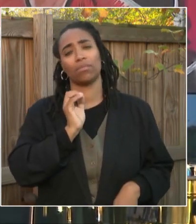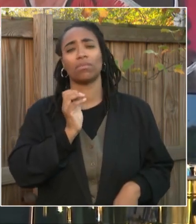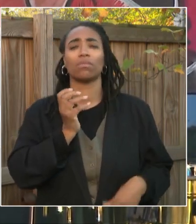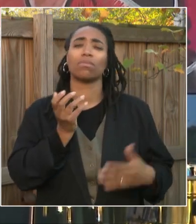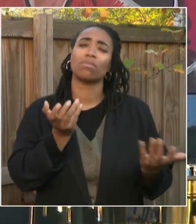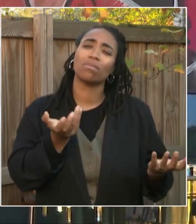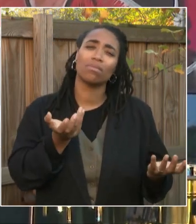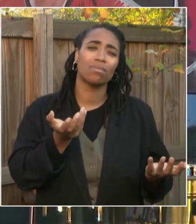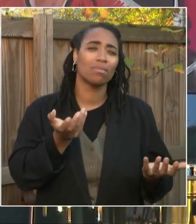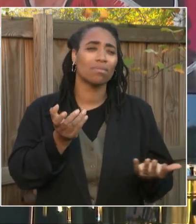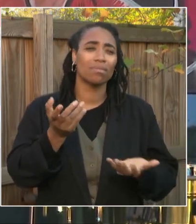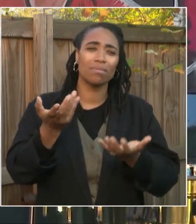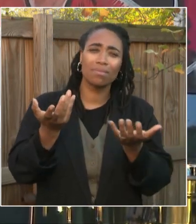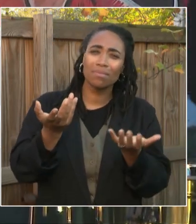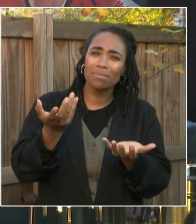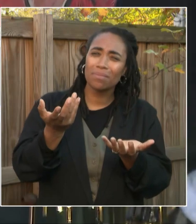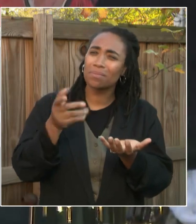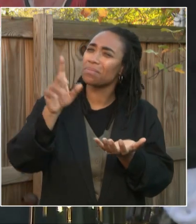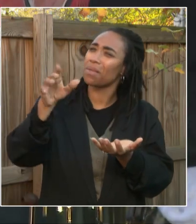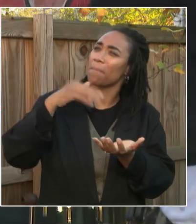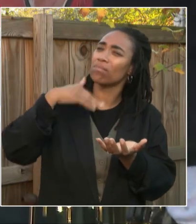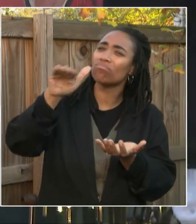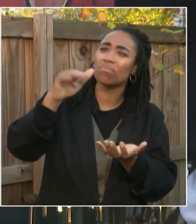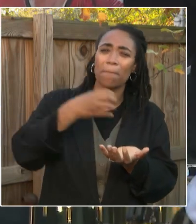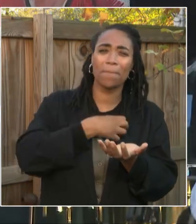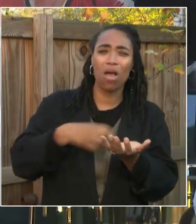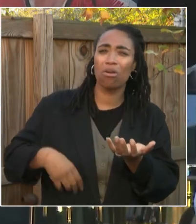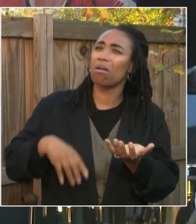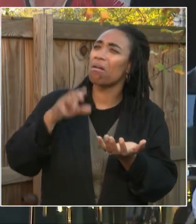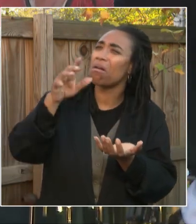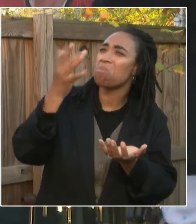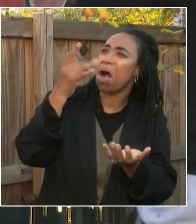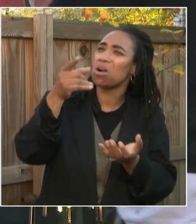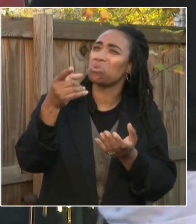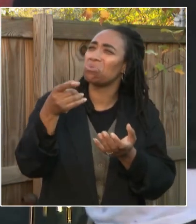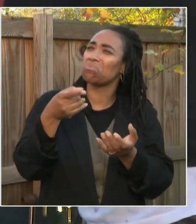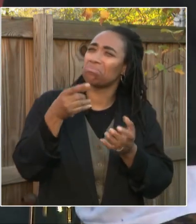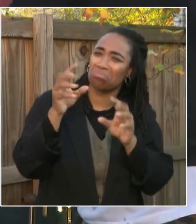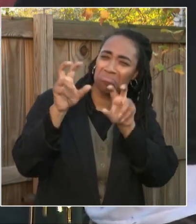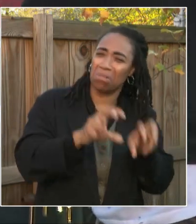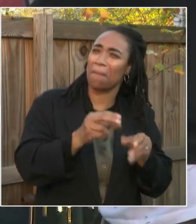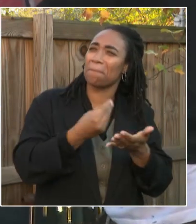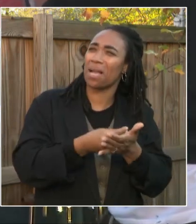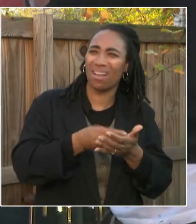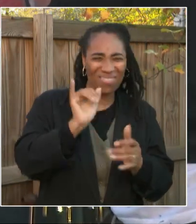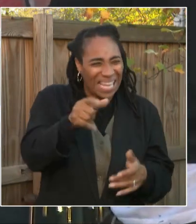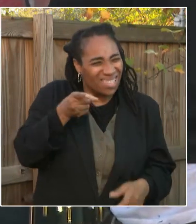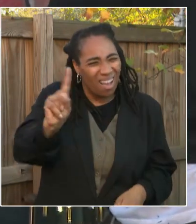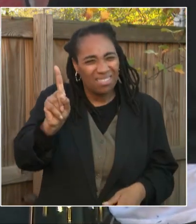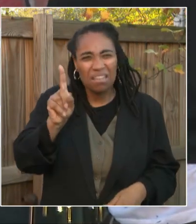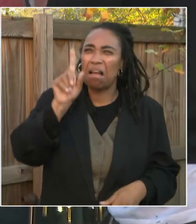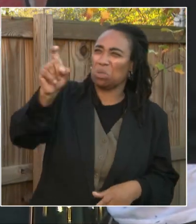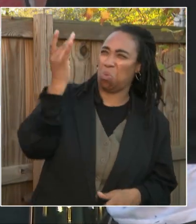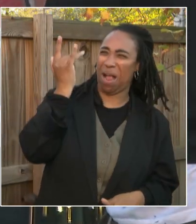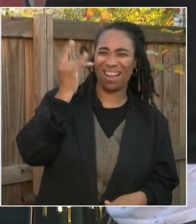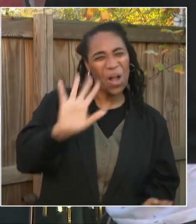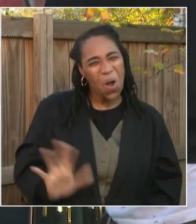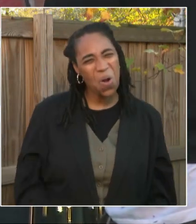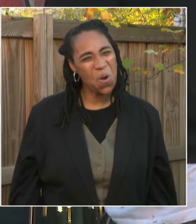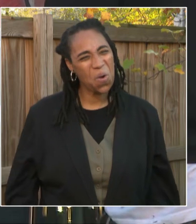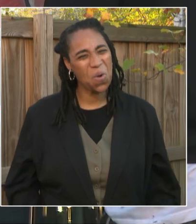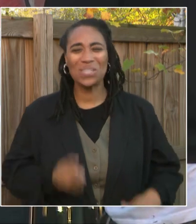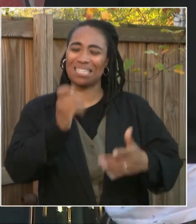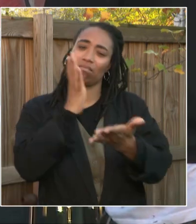million? That's an insult. And we got to stop letting people do that to us. We